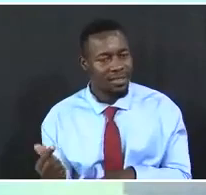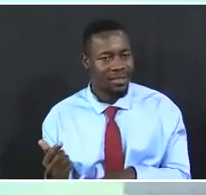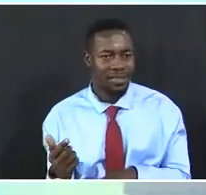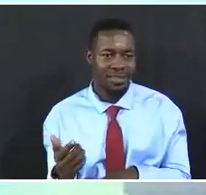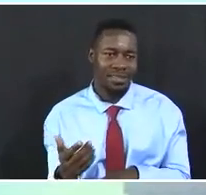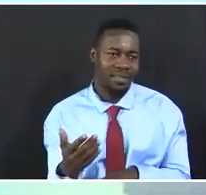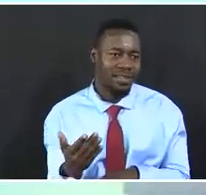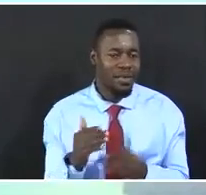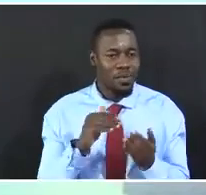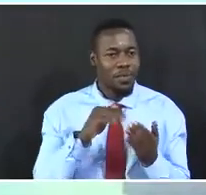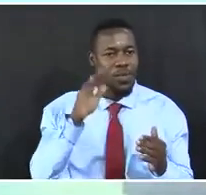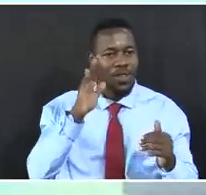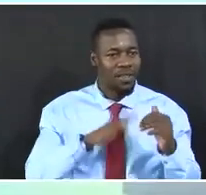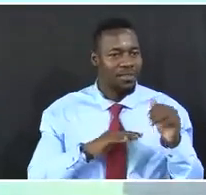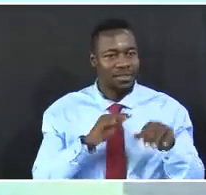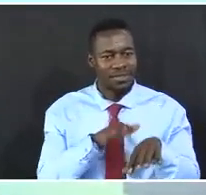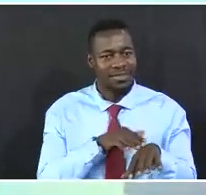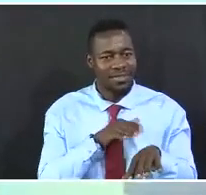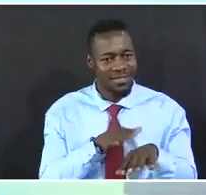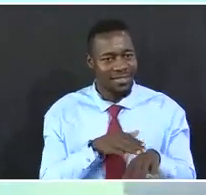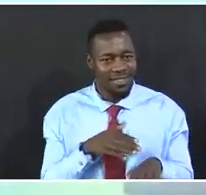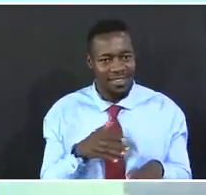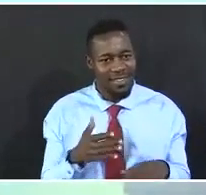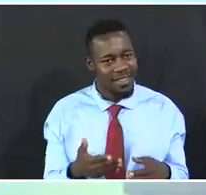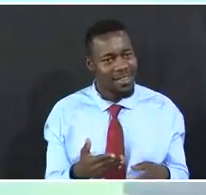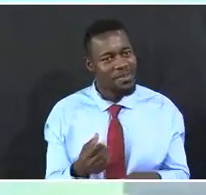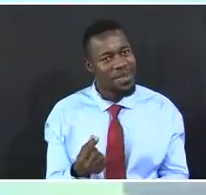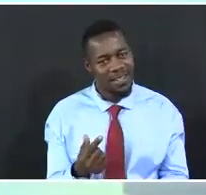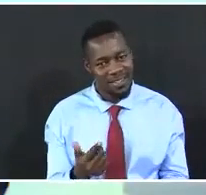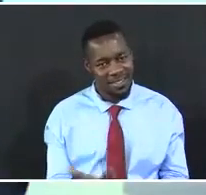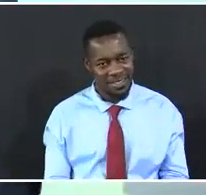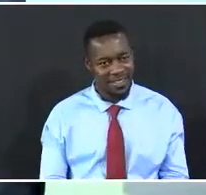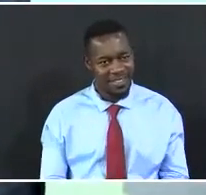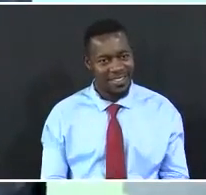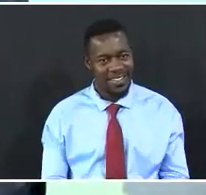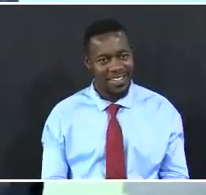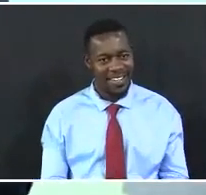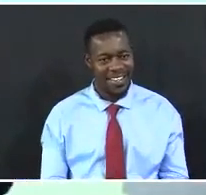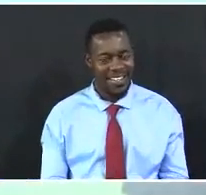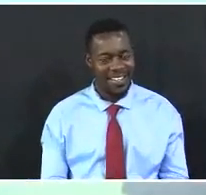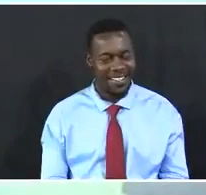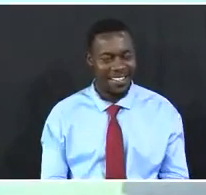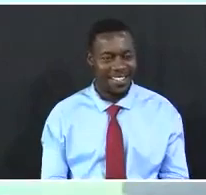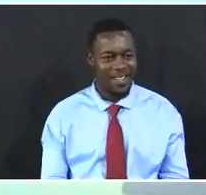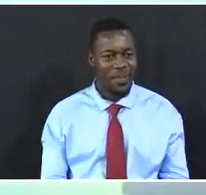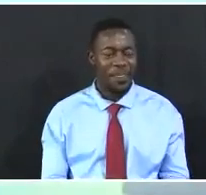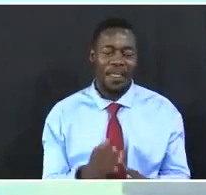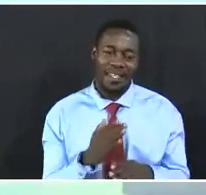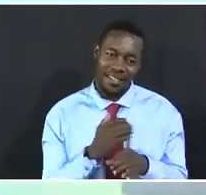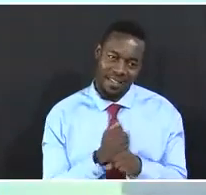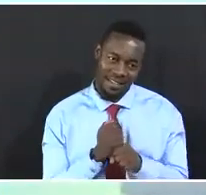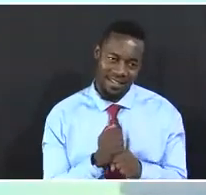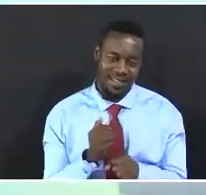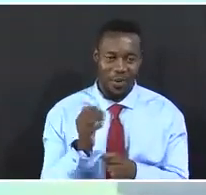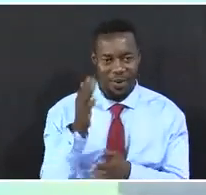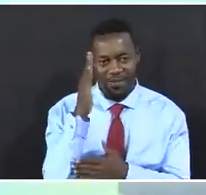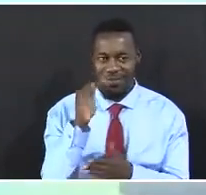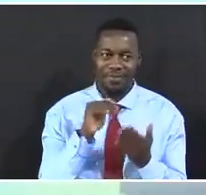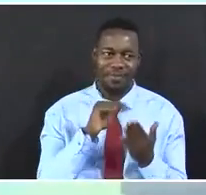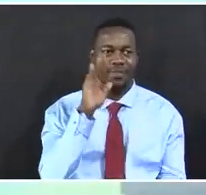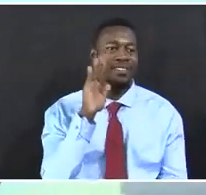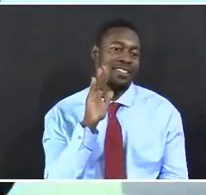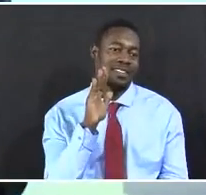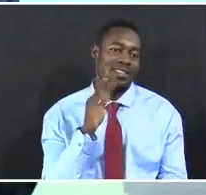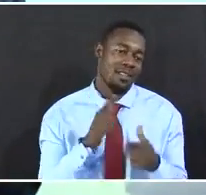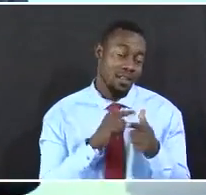Let us not place too much hope in the money in our meetings. Let's trust God more, and